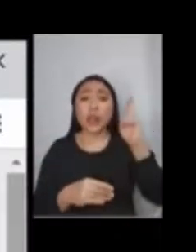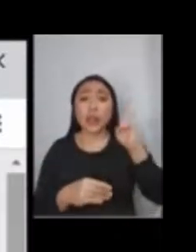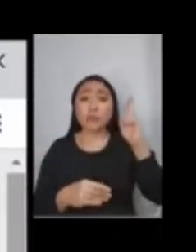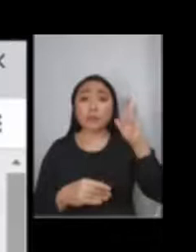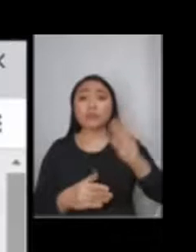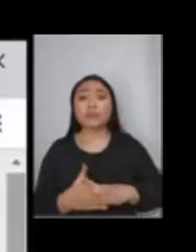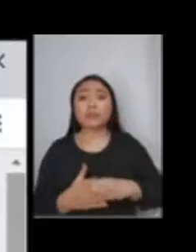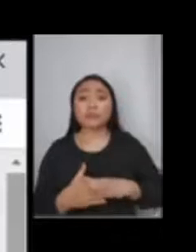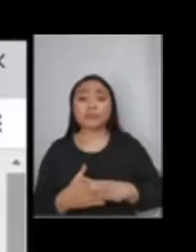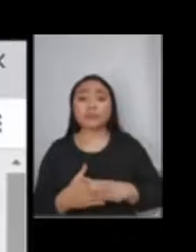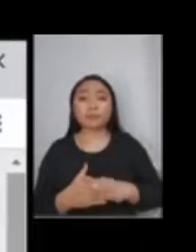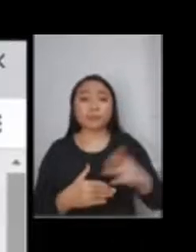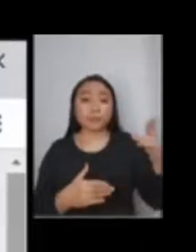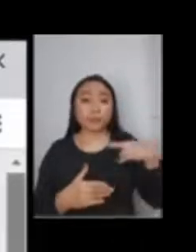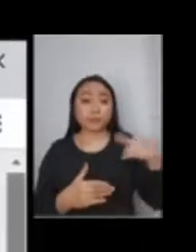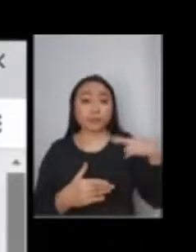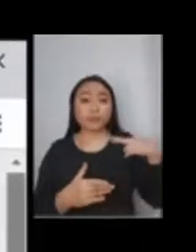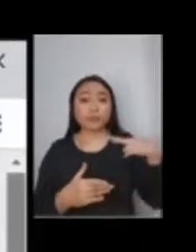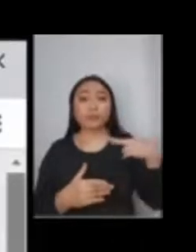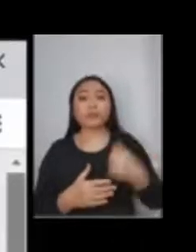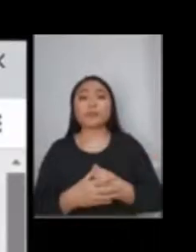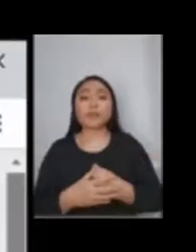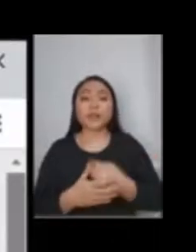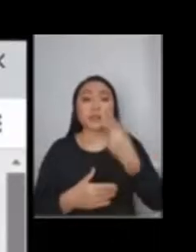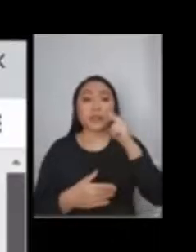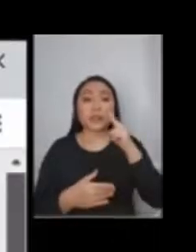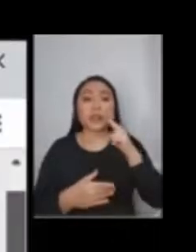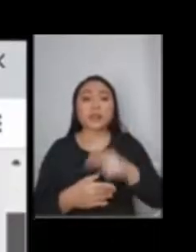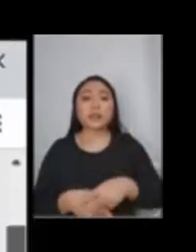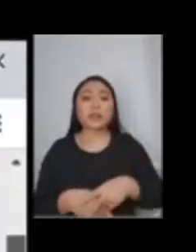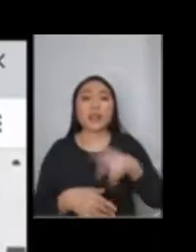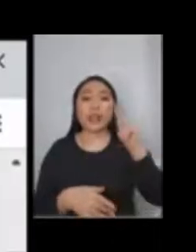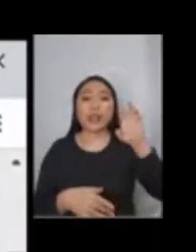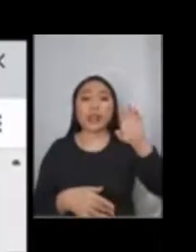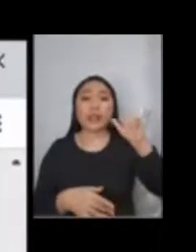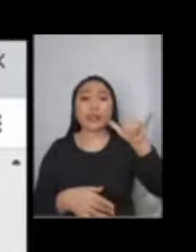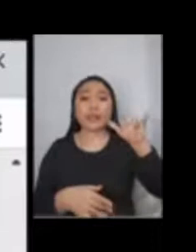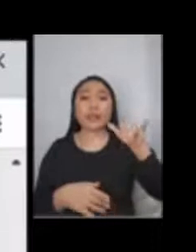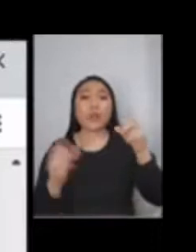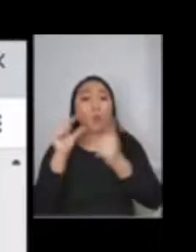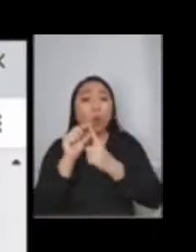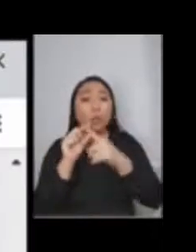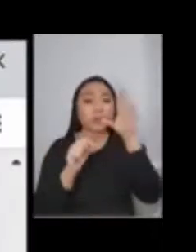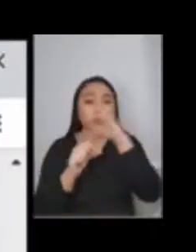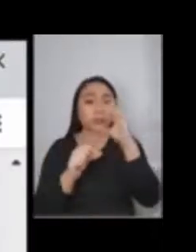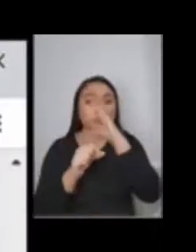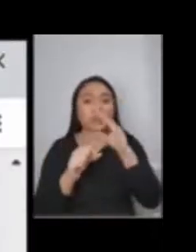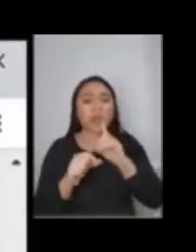Yan. So, lahat po ng natag natin on banana information is lalabas dito.